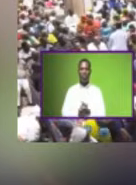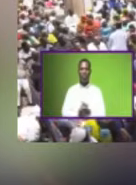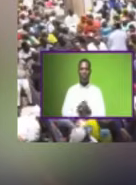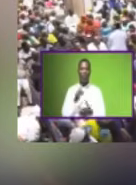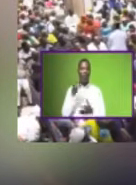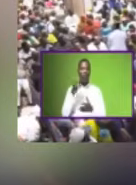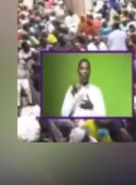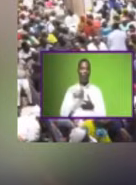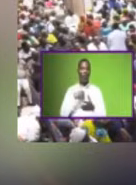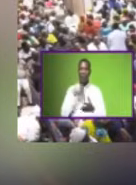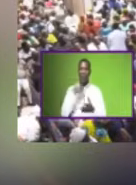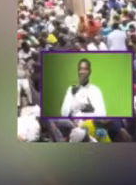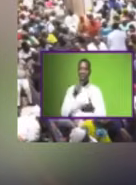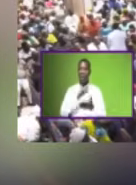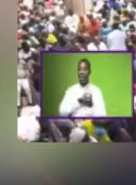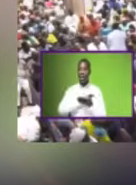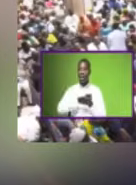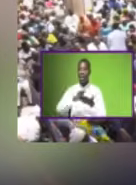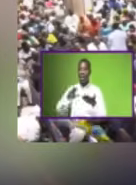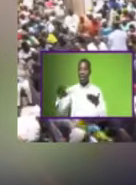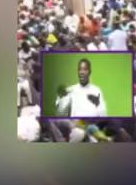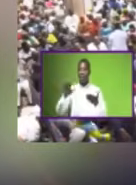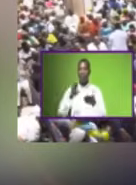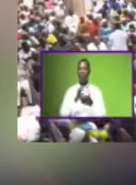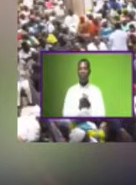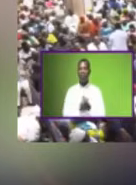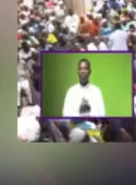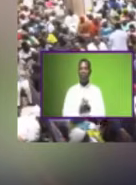us a